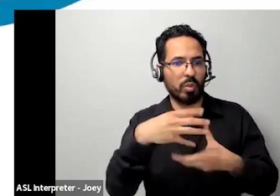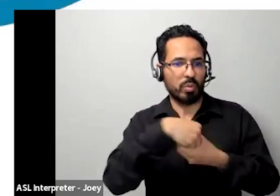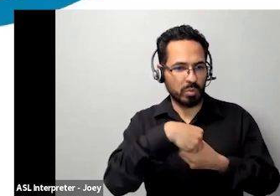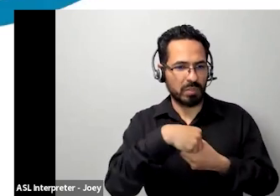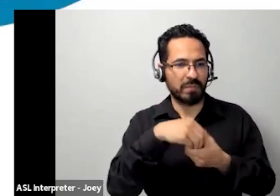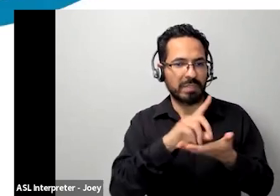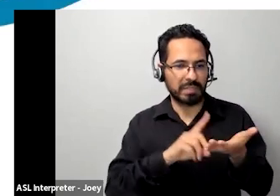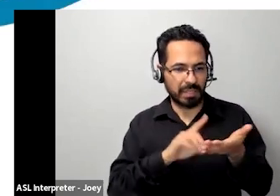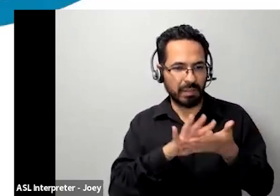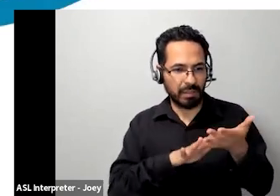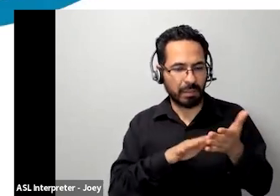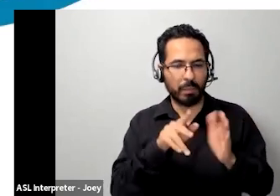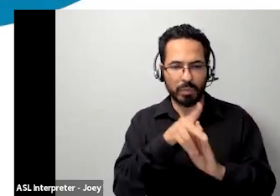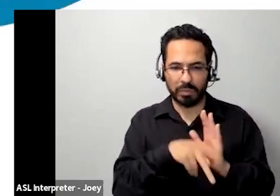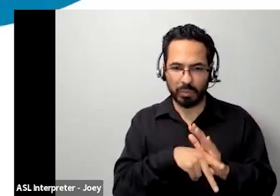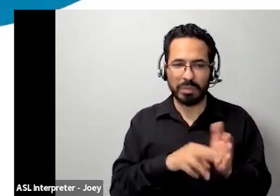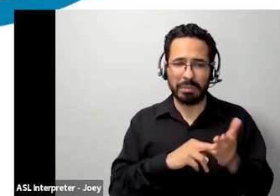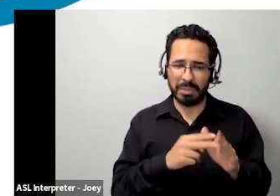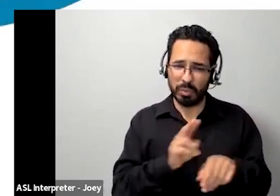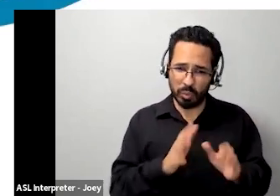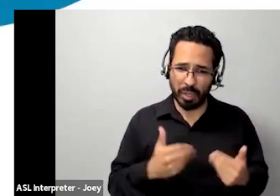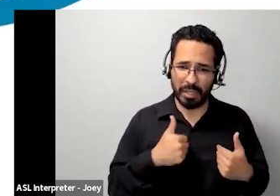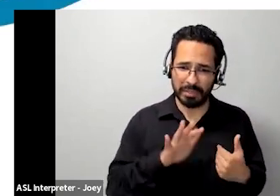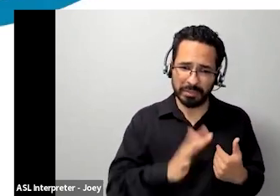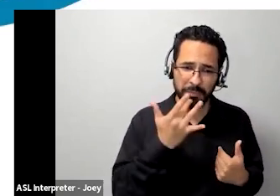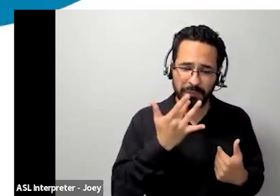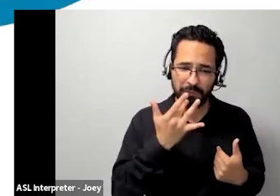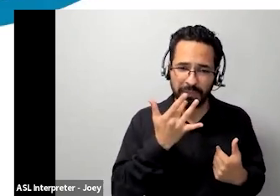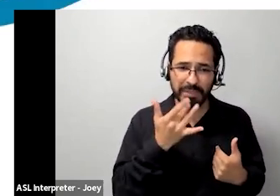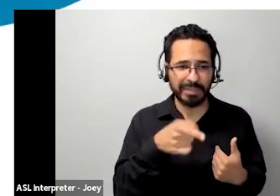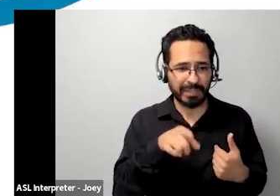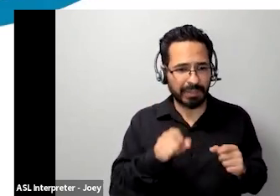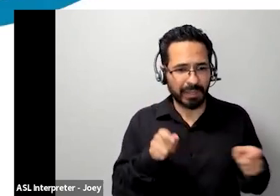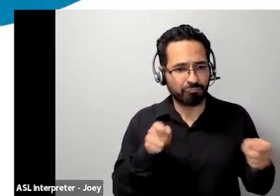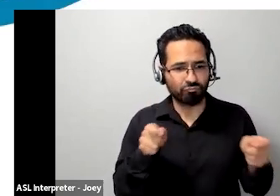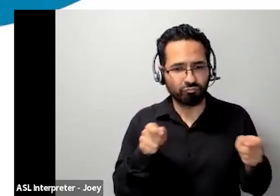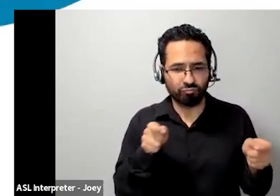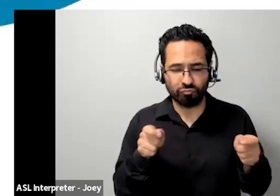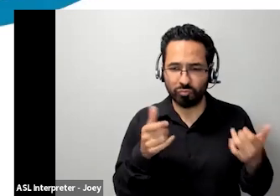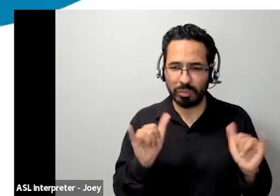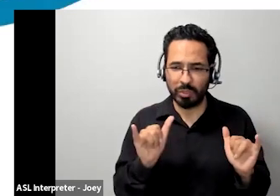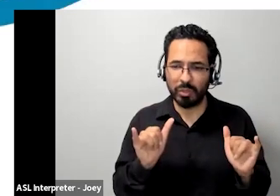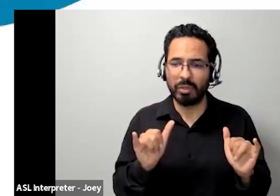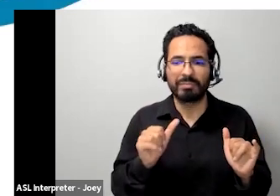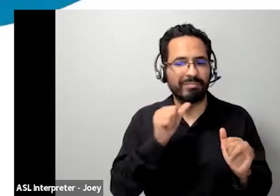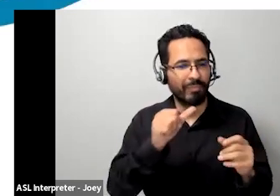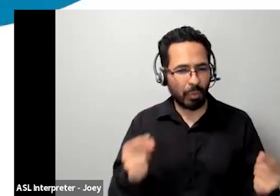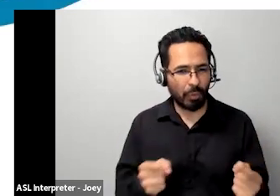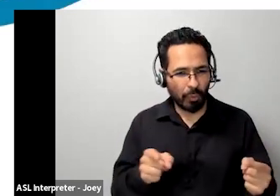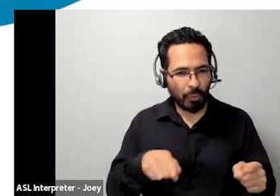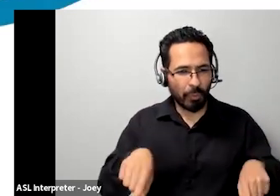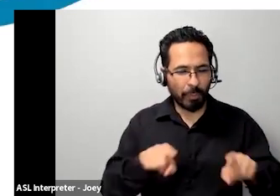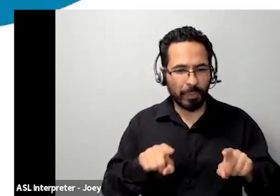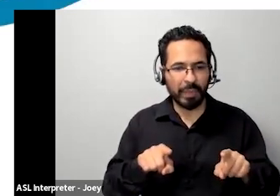allowing the user to have preference, allowing the user to stay in control, doing no harm, properly structuring